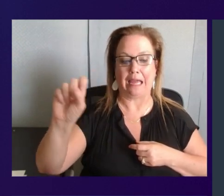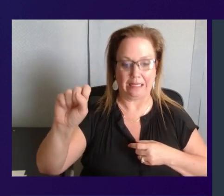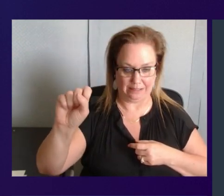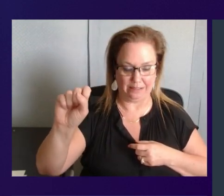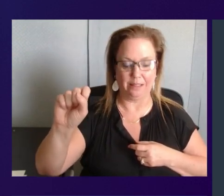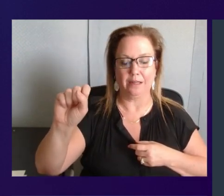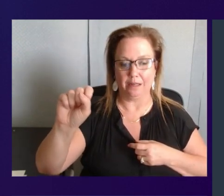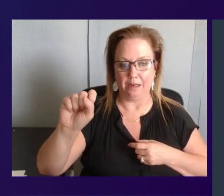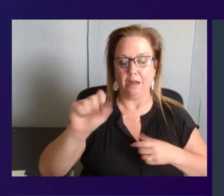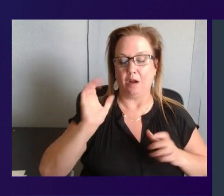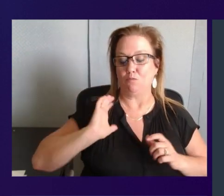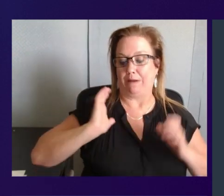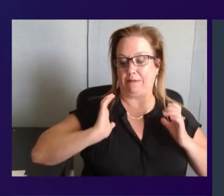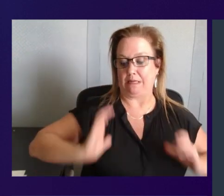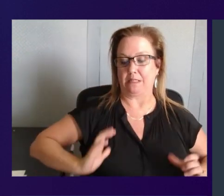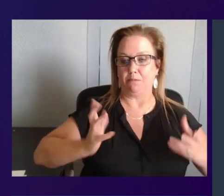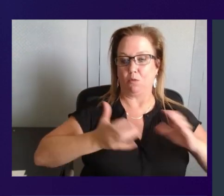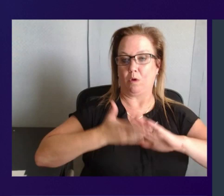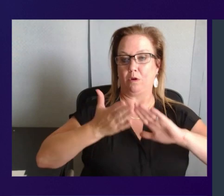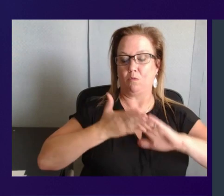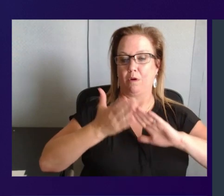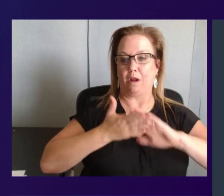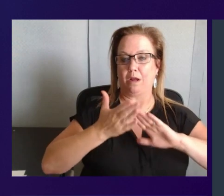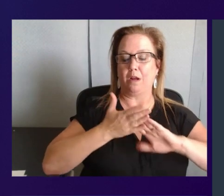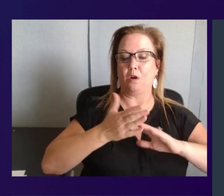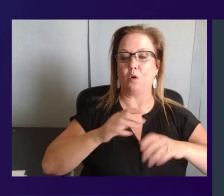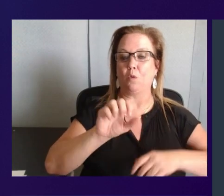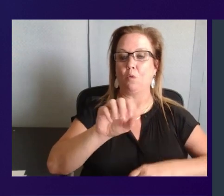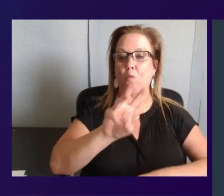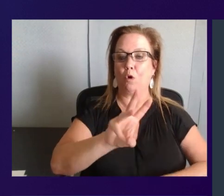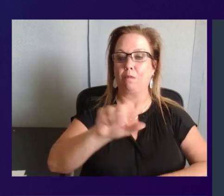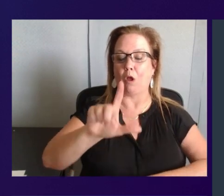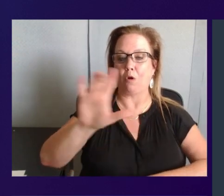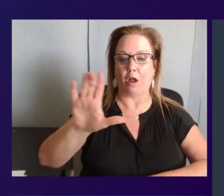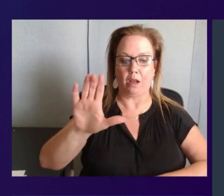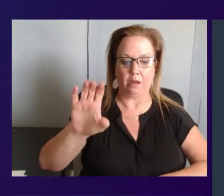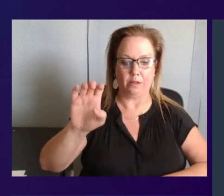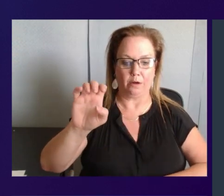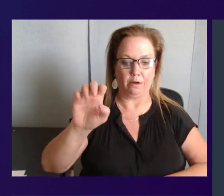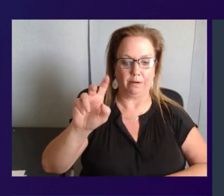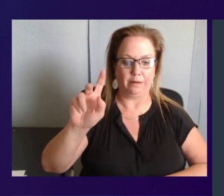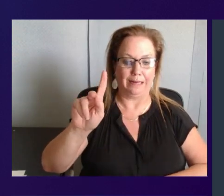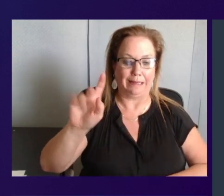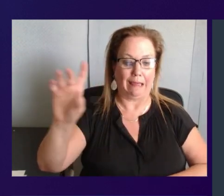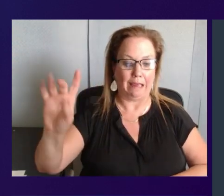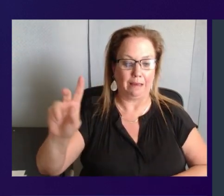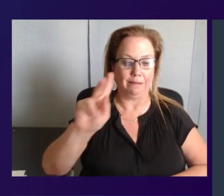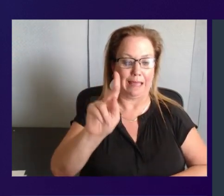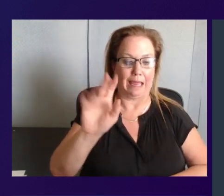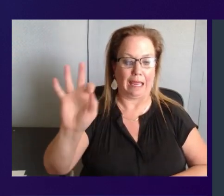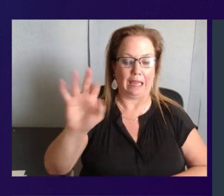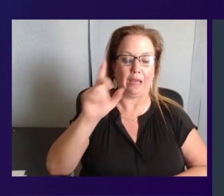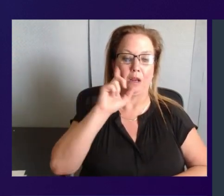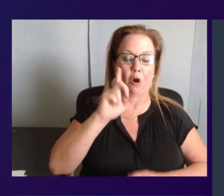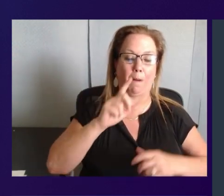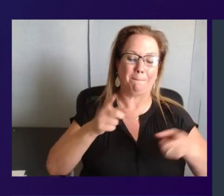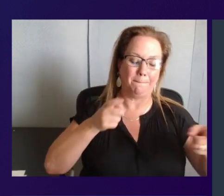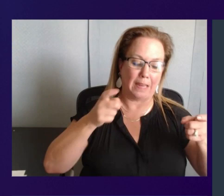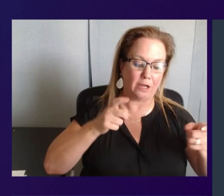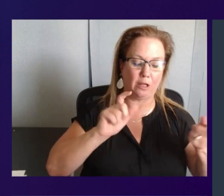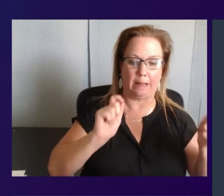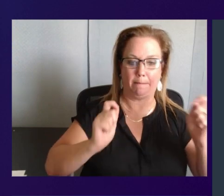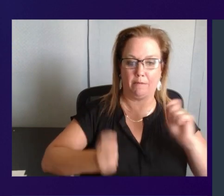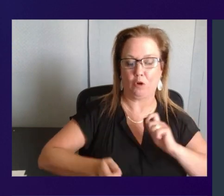Previously, customers wanted to run stateful workload on their Kubernetes clusters with EFS, needed to manually provision the file